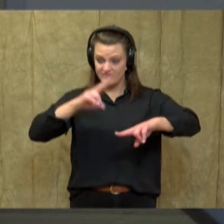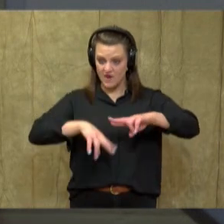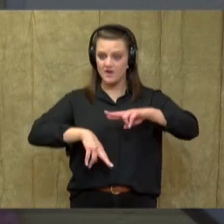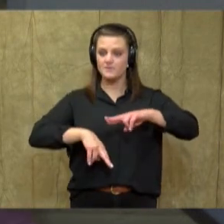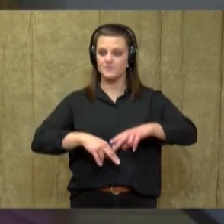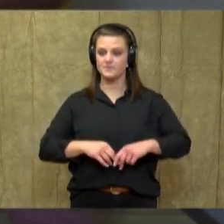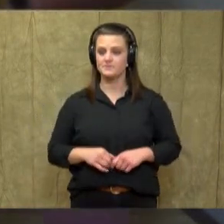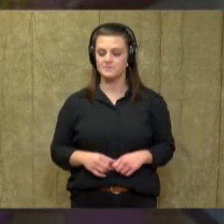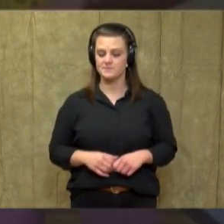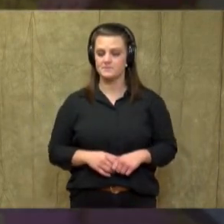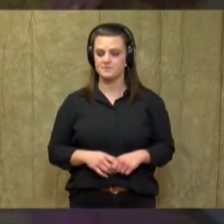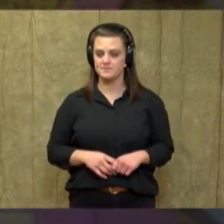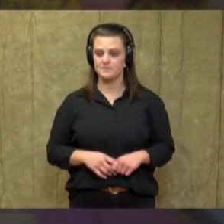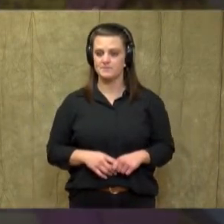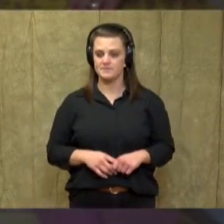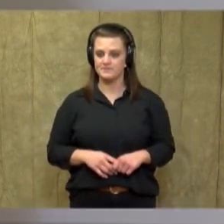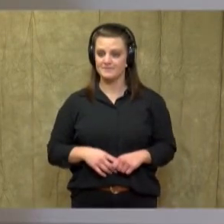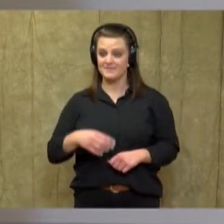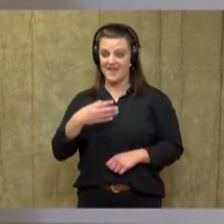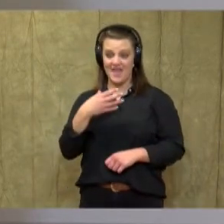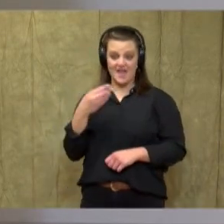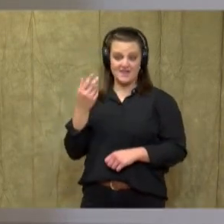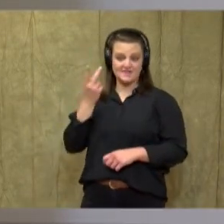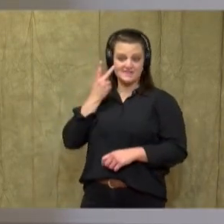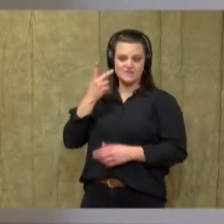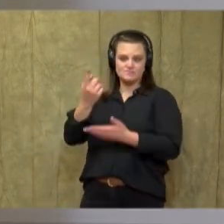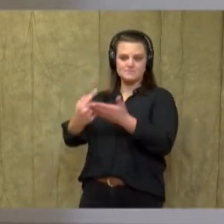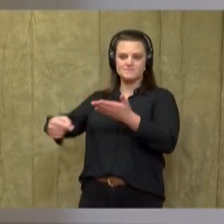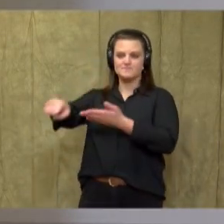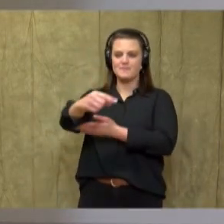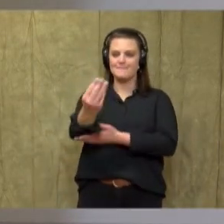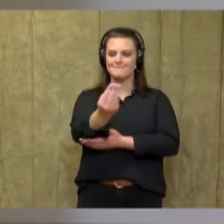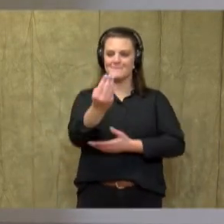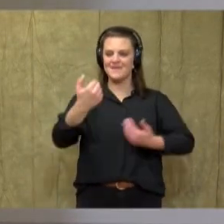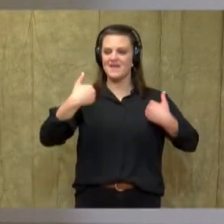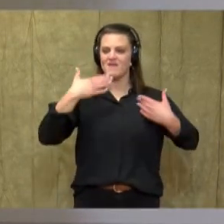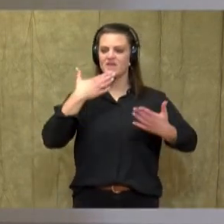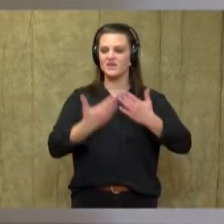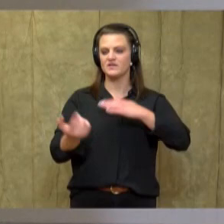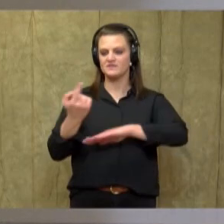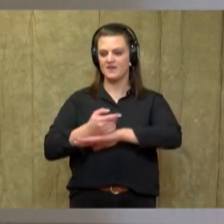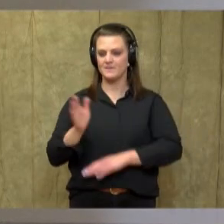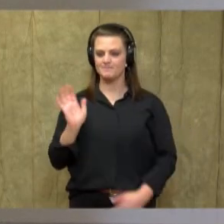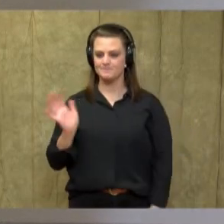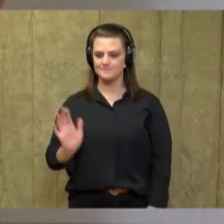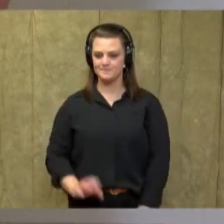And I will see you Monday. Have a great day, guys.